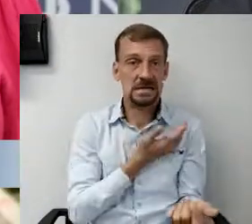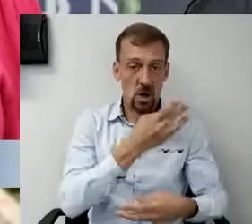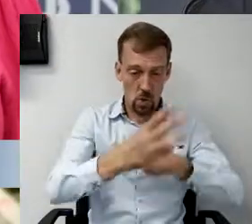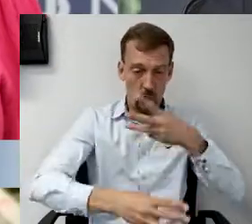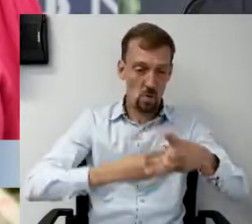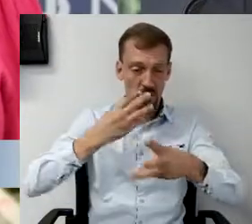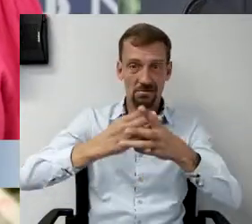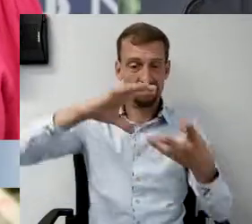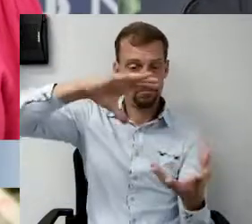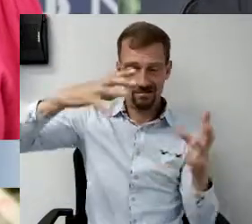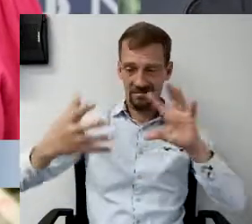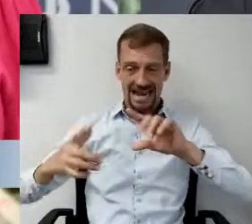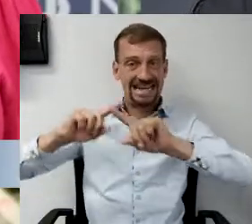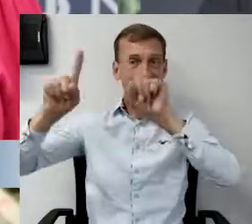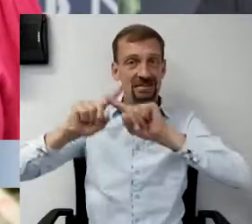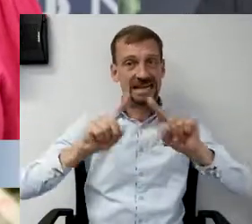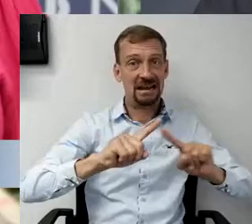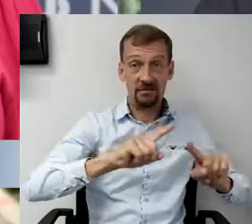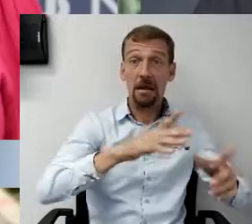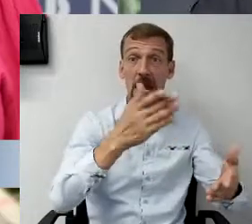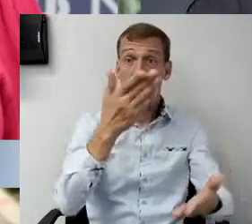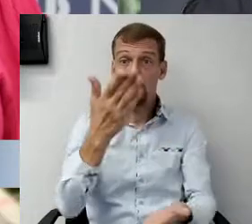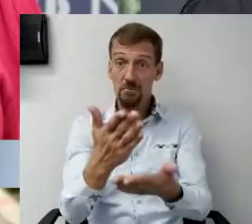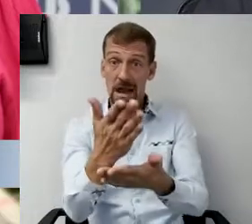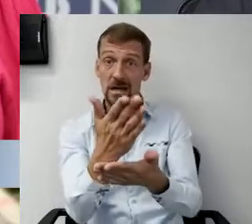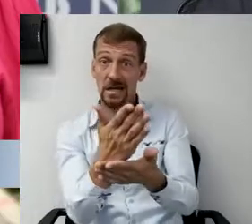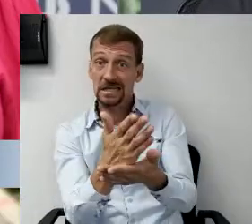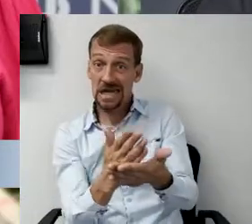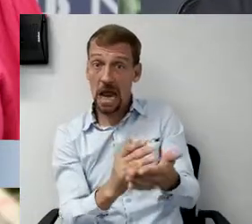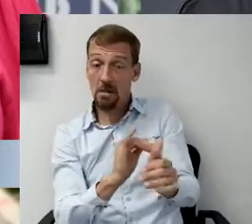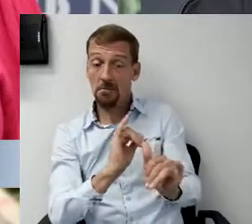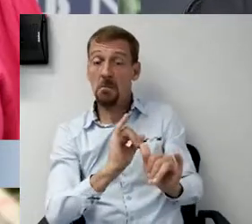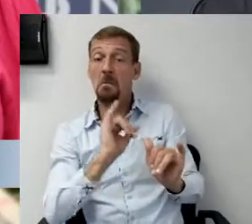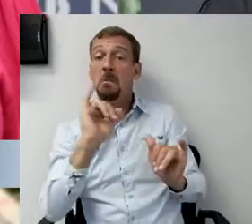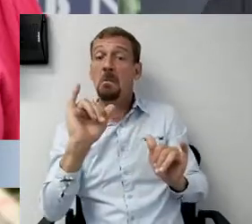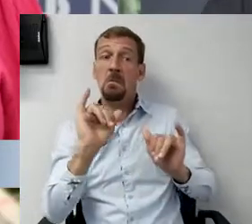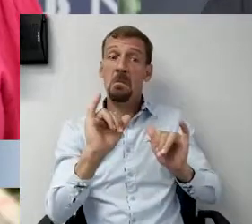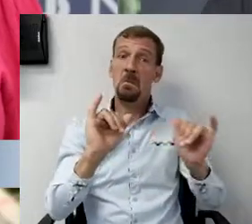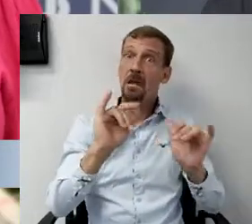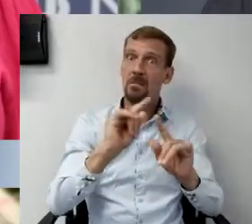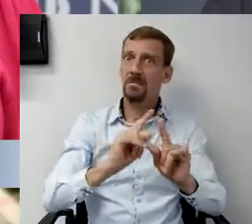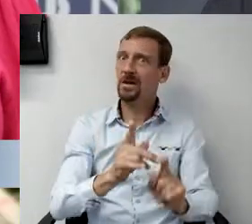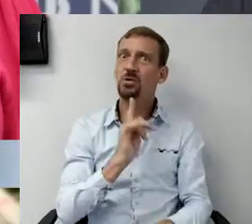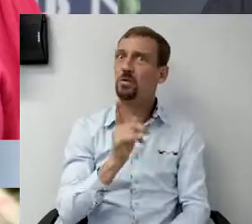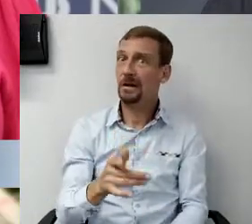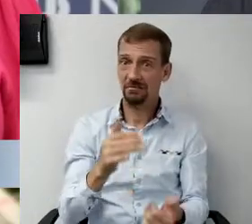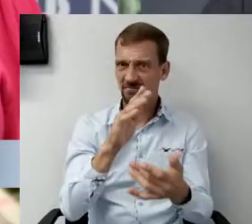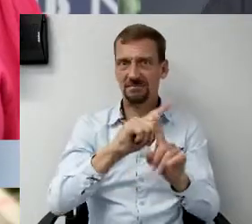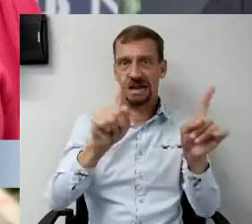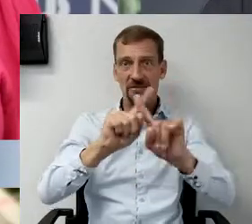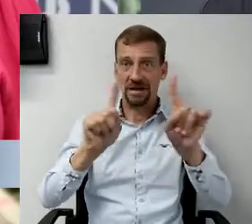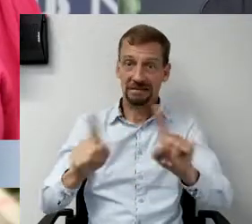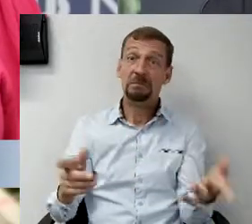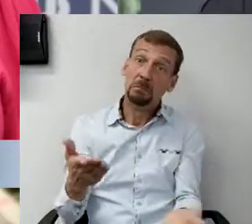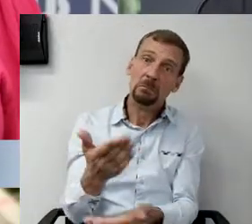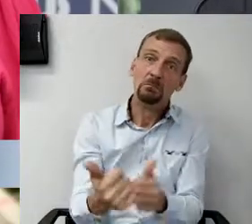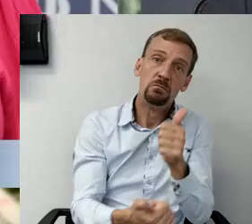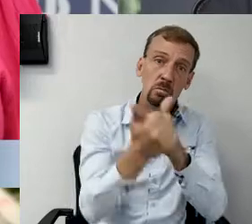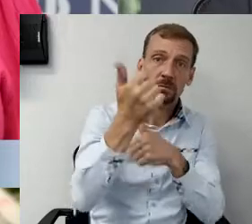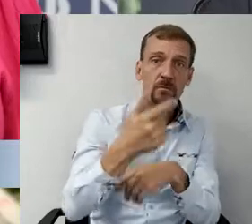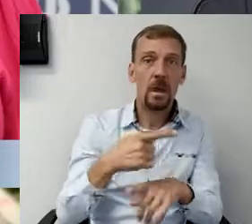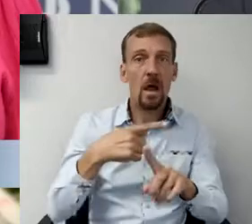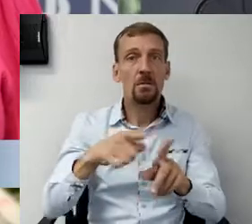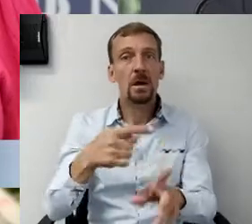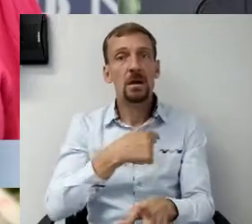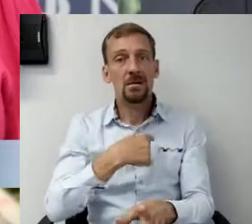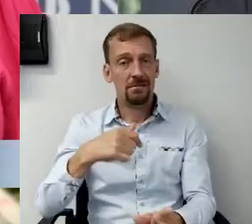they're probably somewhat similar, but I actually haven't looked at the death rates from COVID